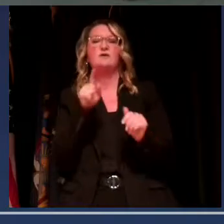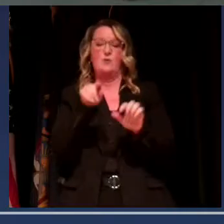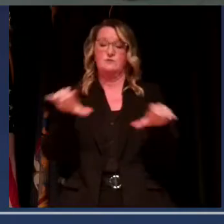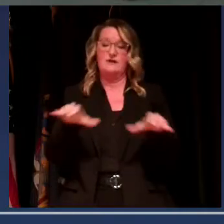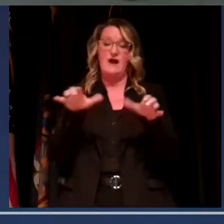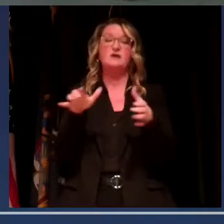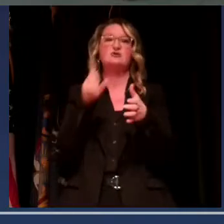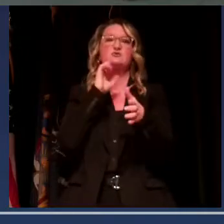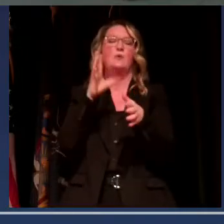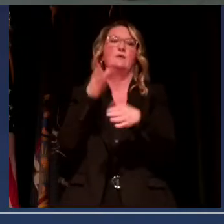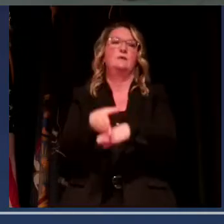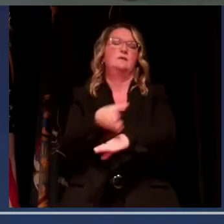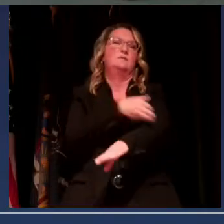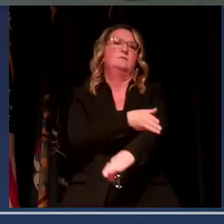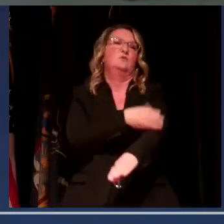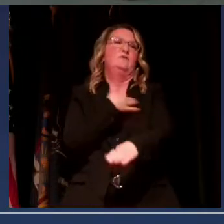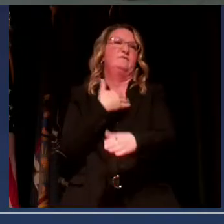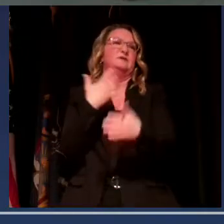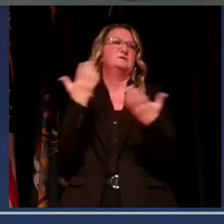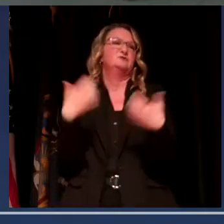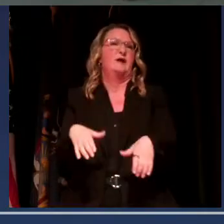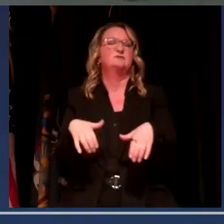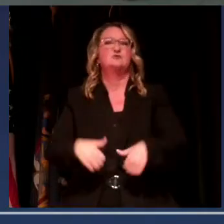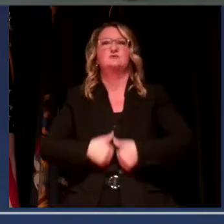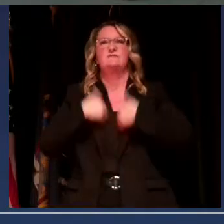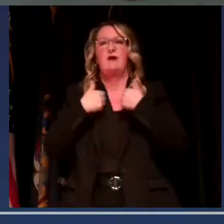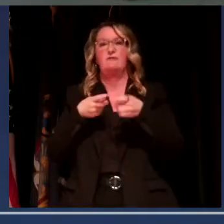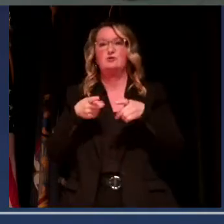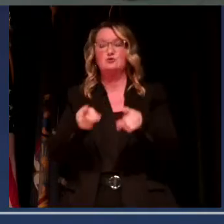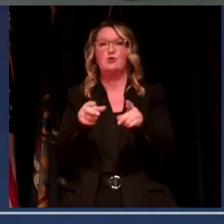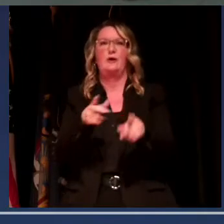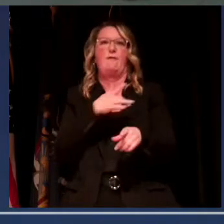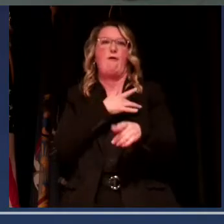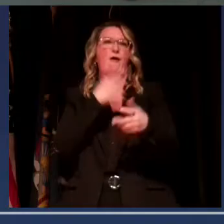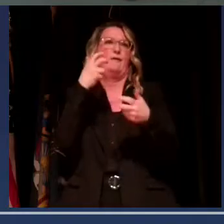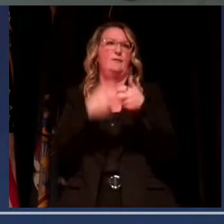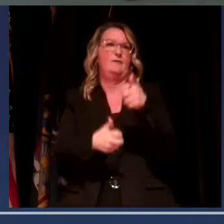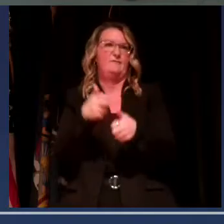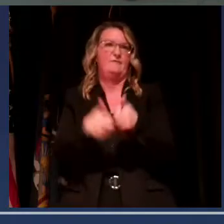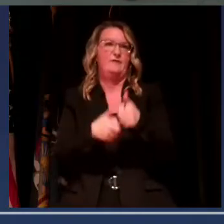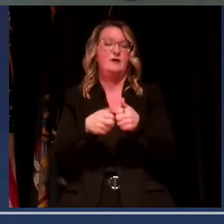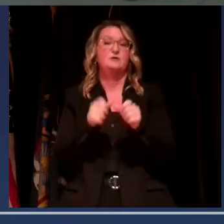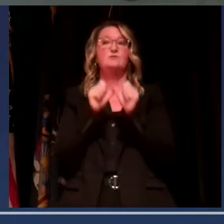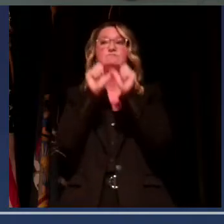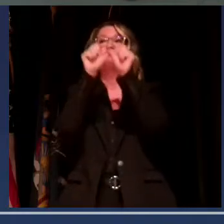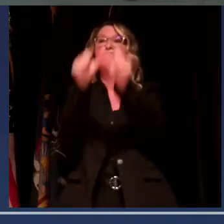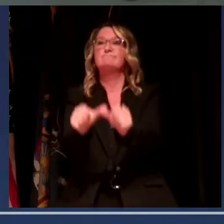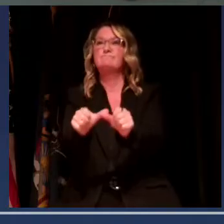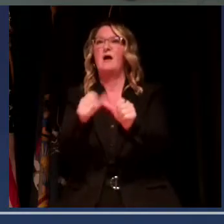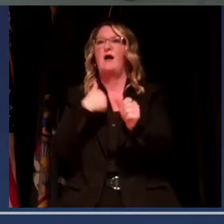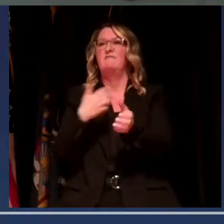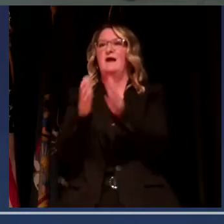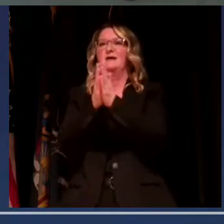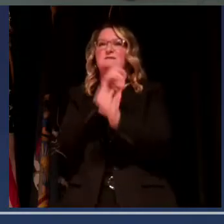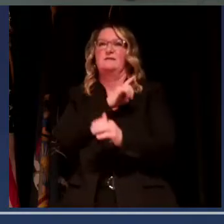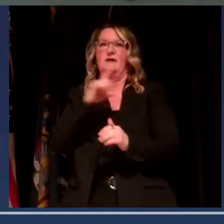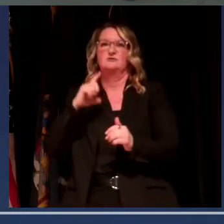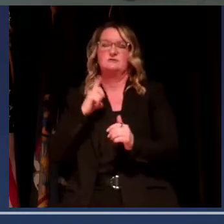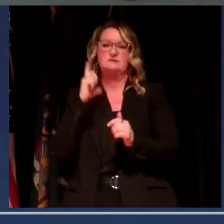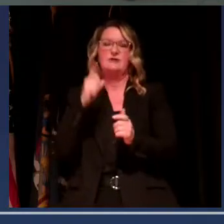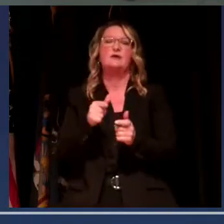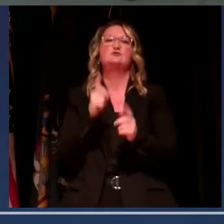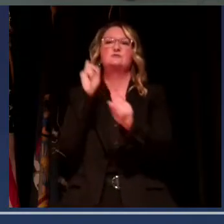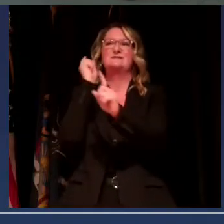the chances of survival during a sudden cardiac event. To keep this momentum going, I have asked the legislature to